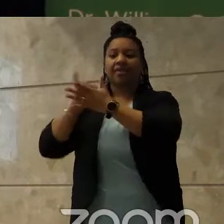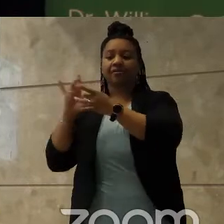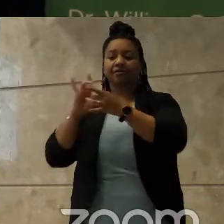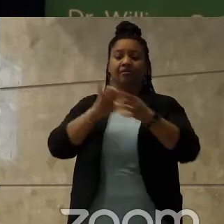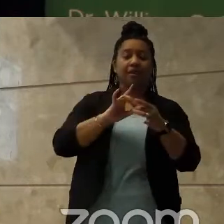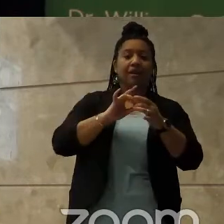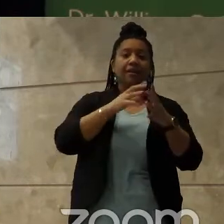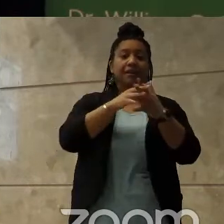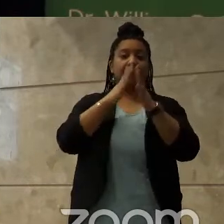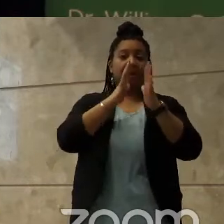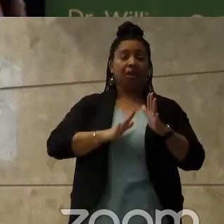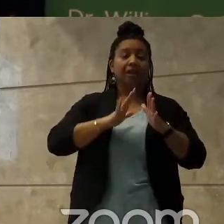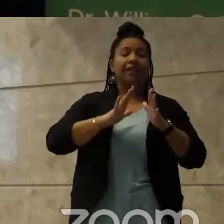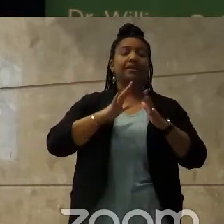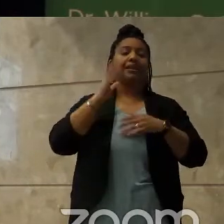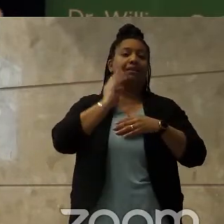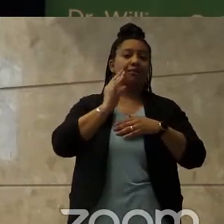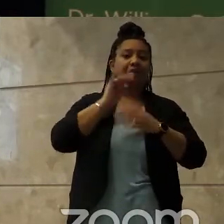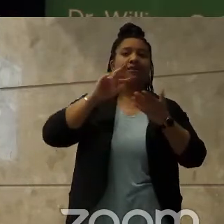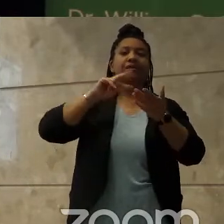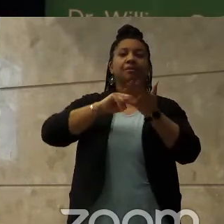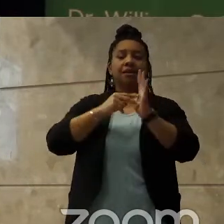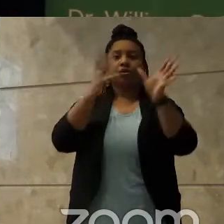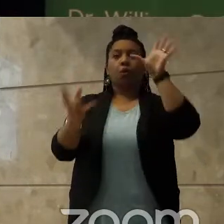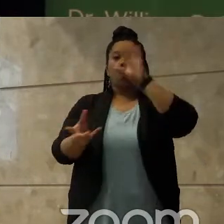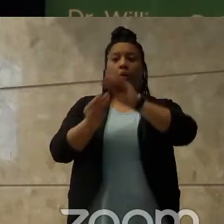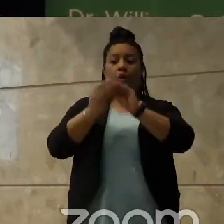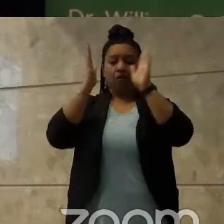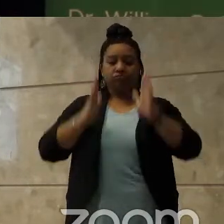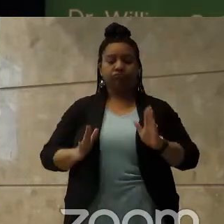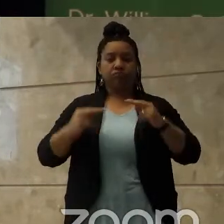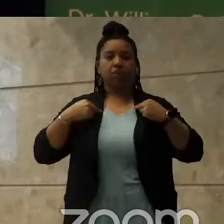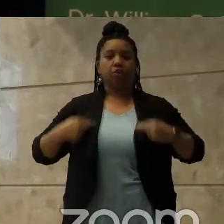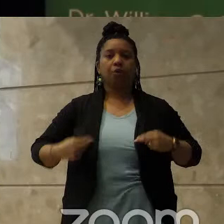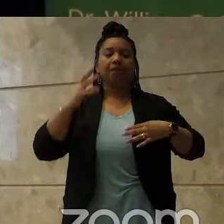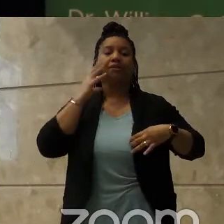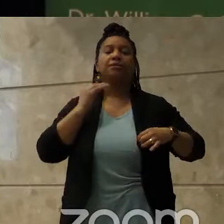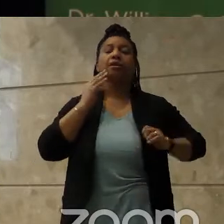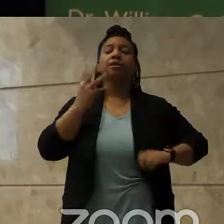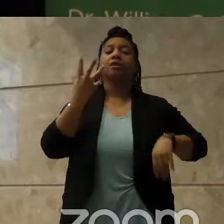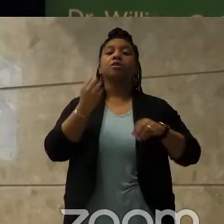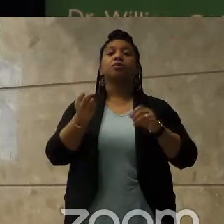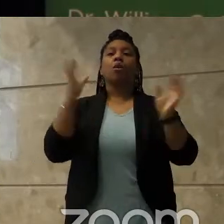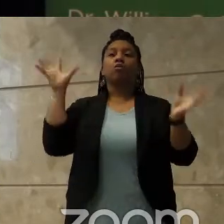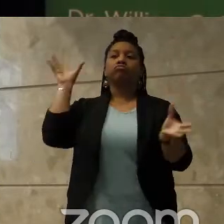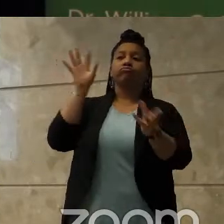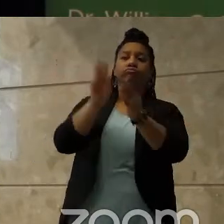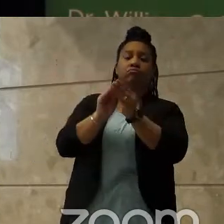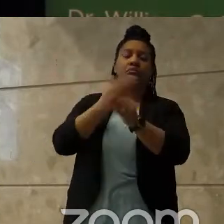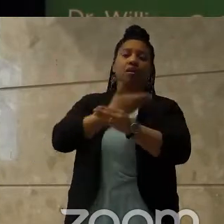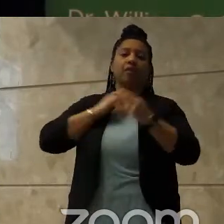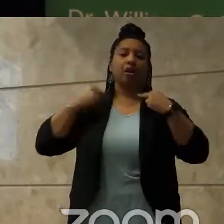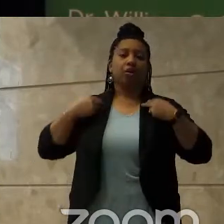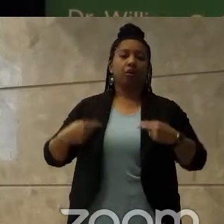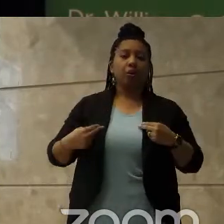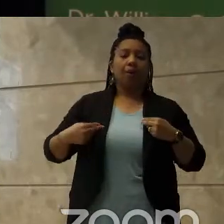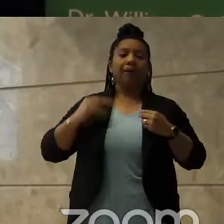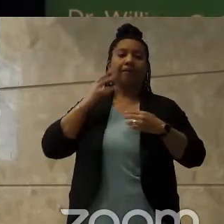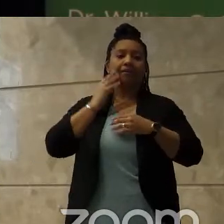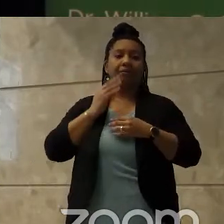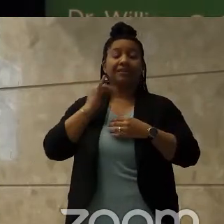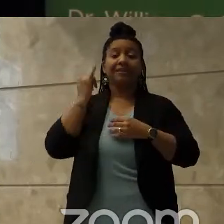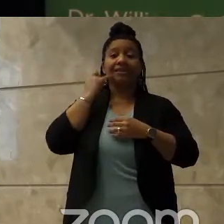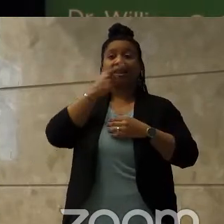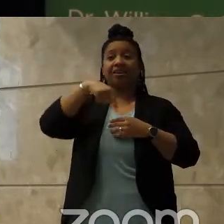American experience, is the total human experience. And so the totality of our human condition, if you want to